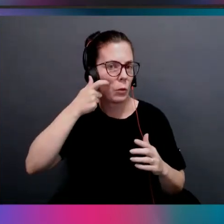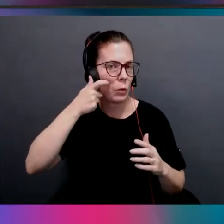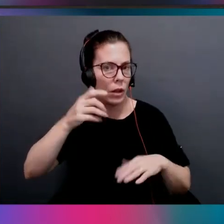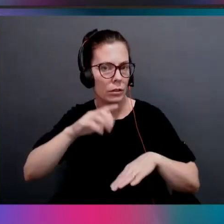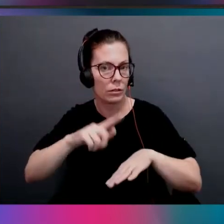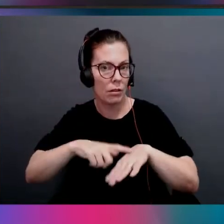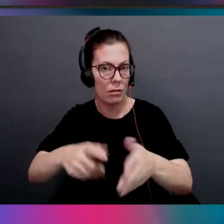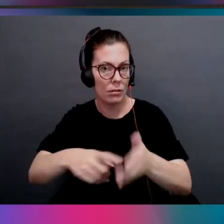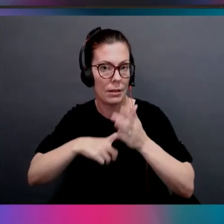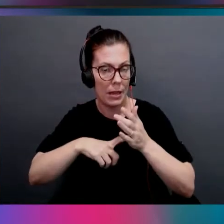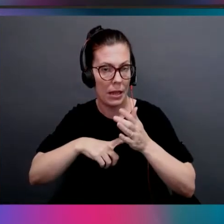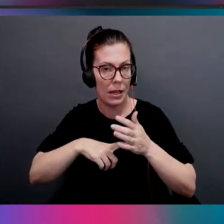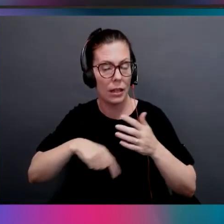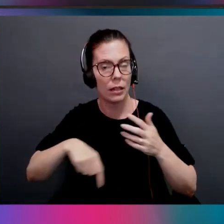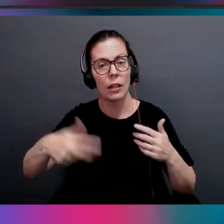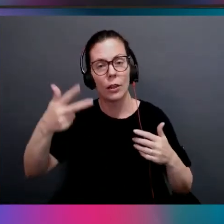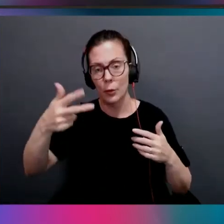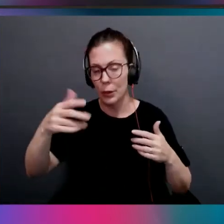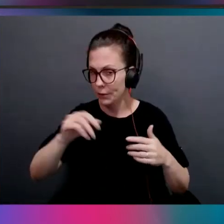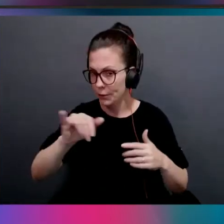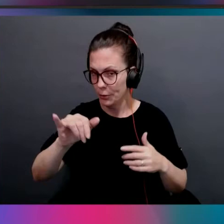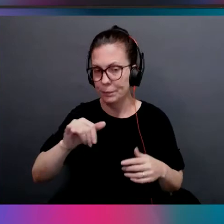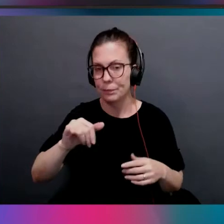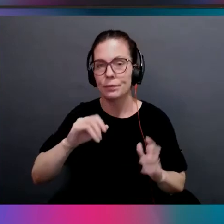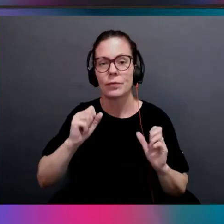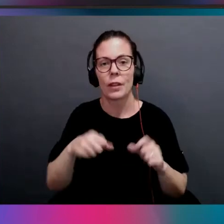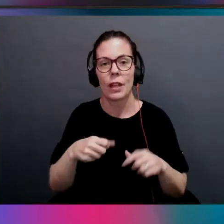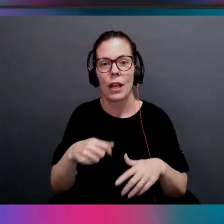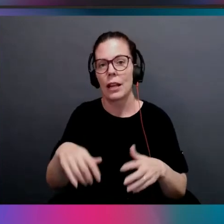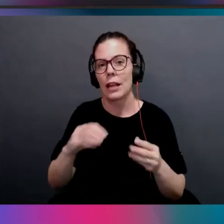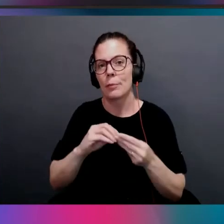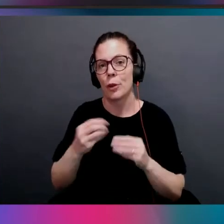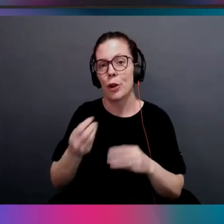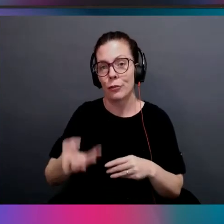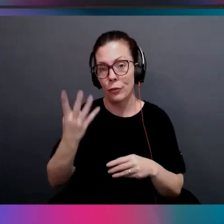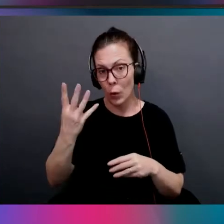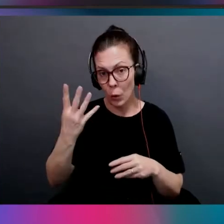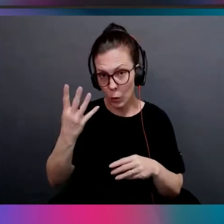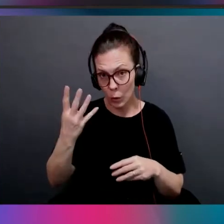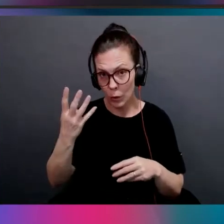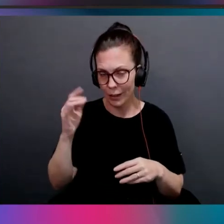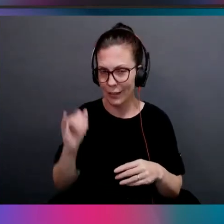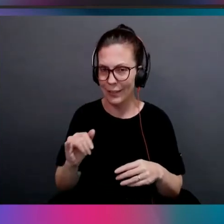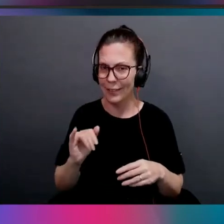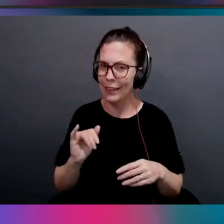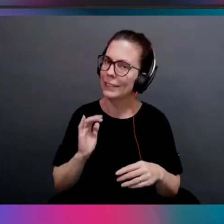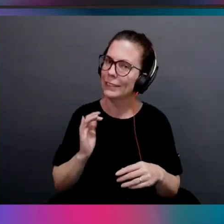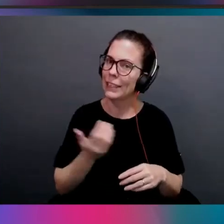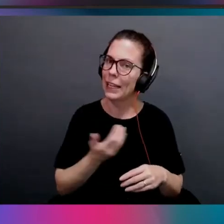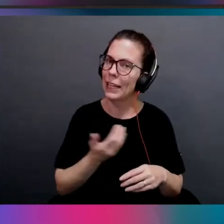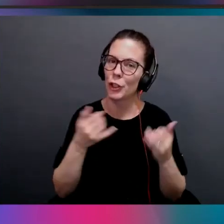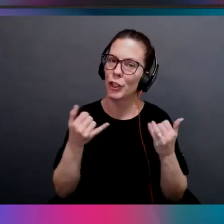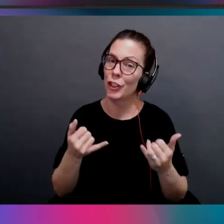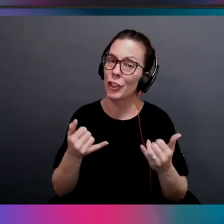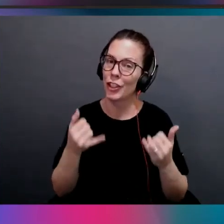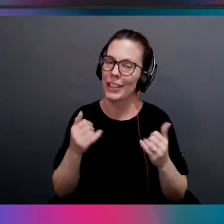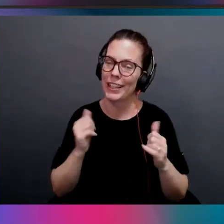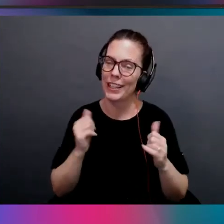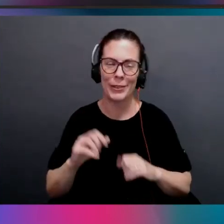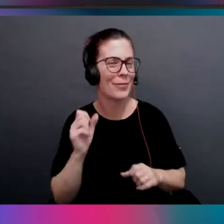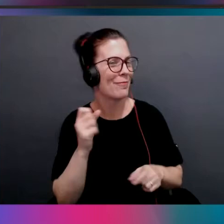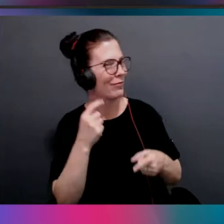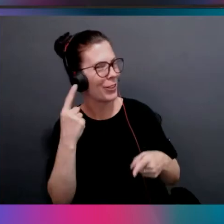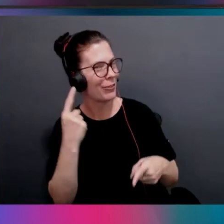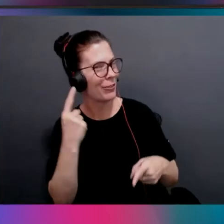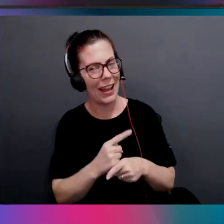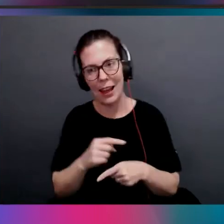episode 3 you can watch on demand, and we have episode 4, which is our current episode. That's right. Live.